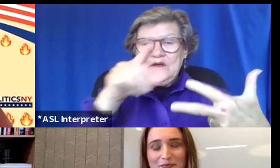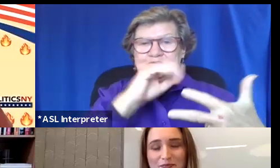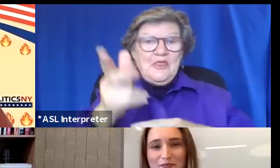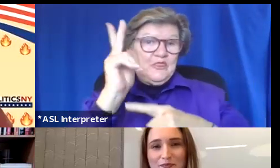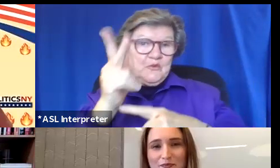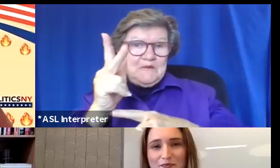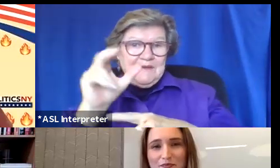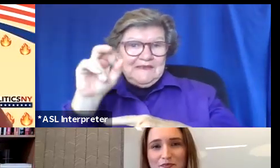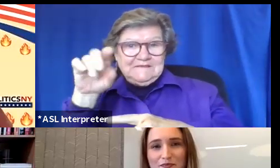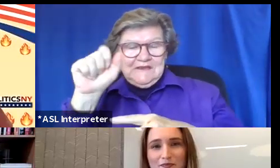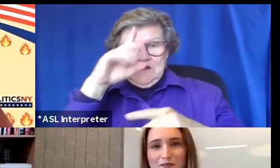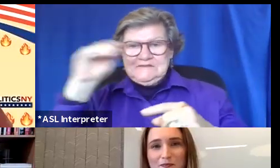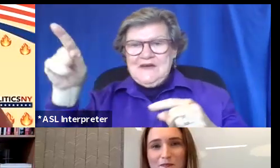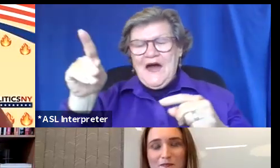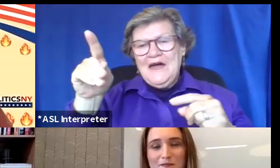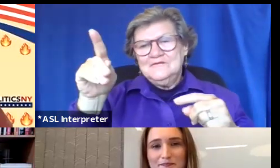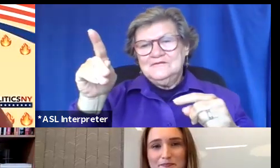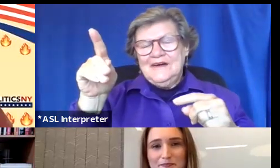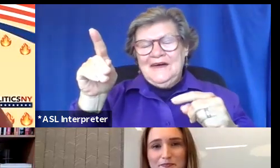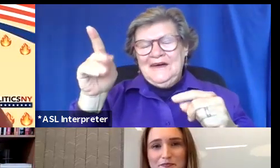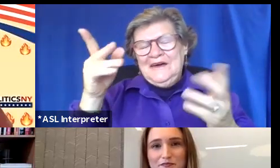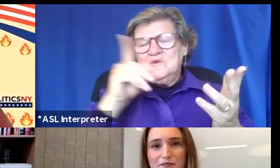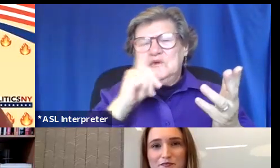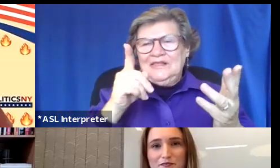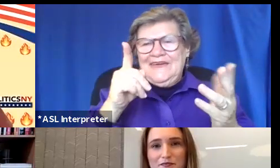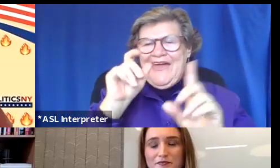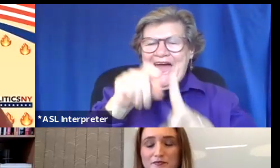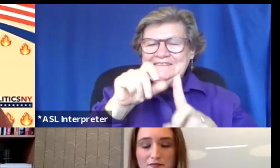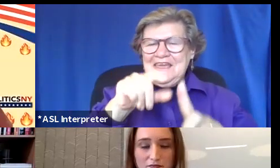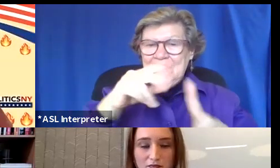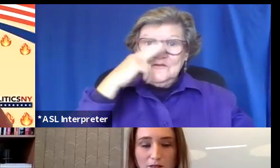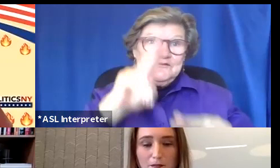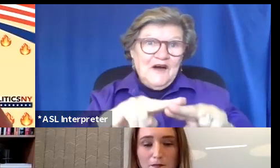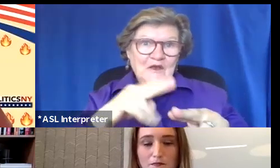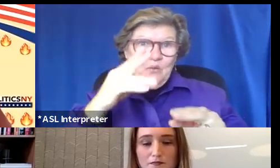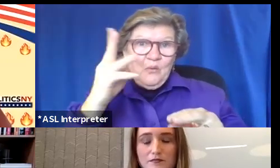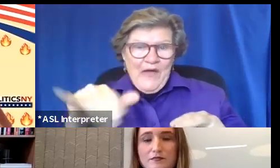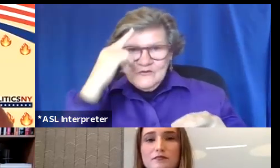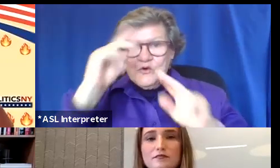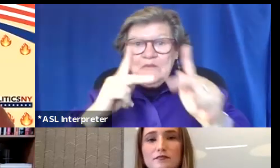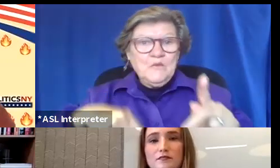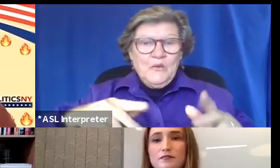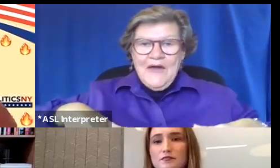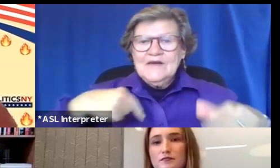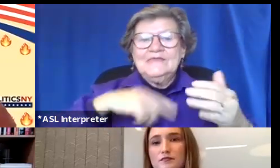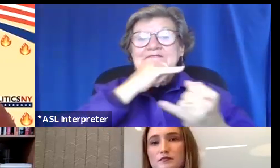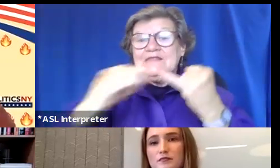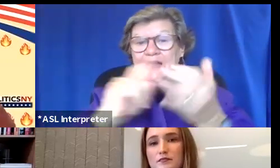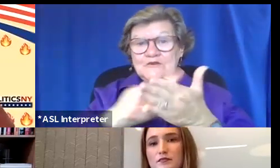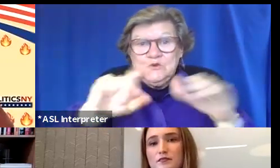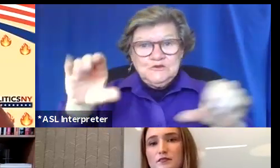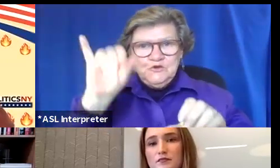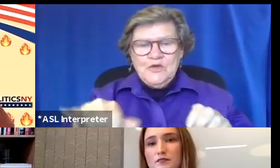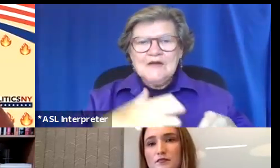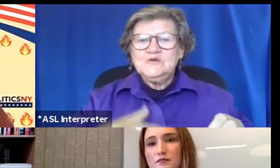highlighted you in a fun, candid way. And for those of you that we haven't done that, this is the last week to do it. So please,